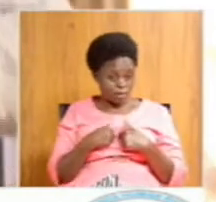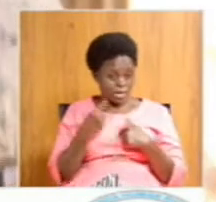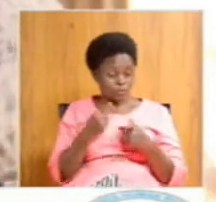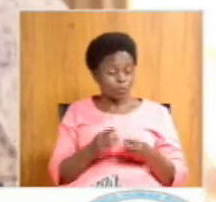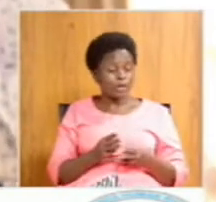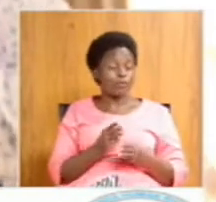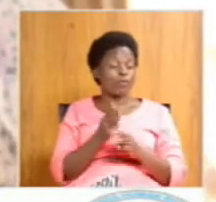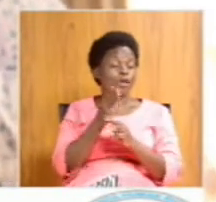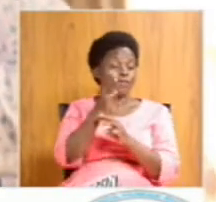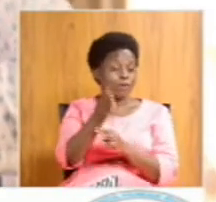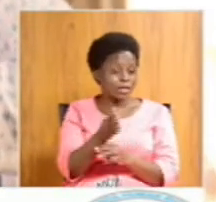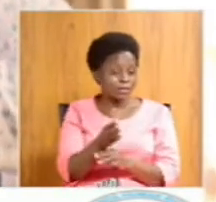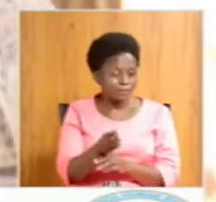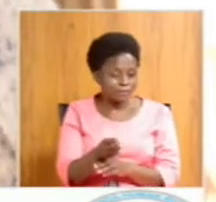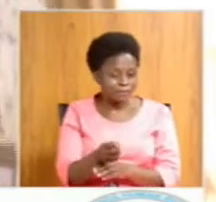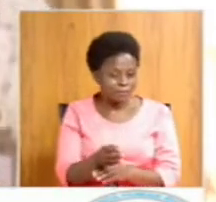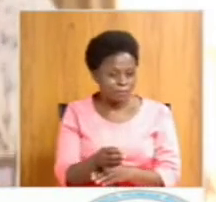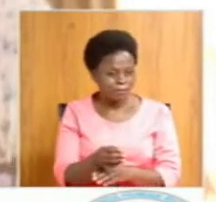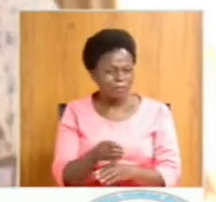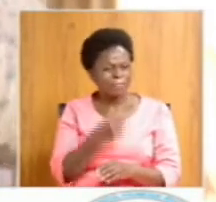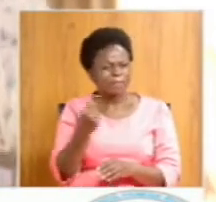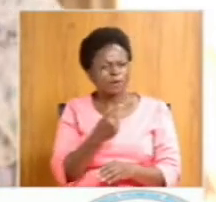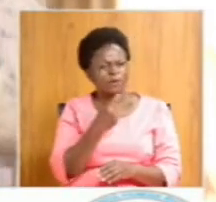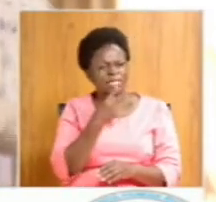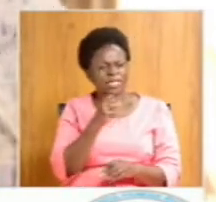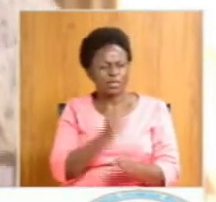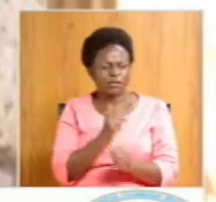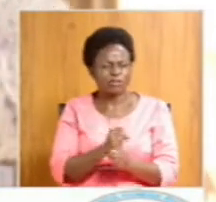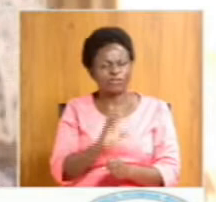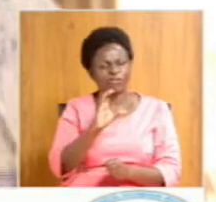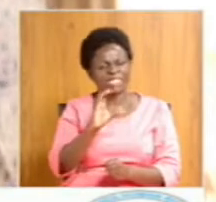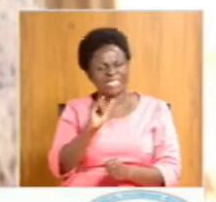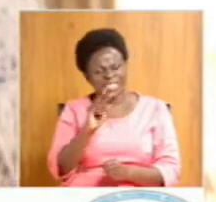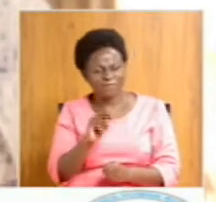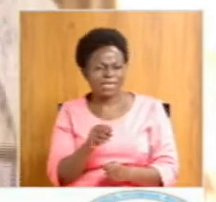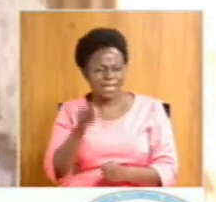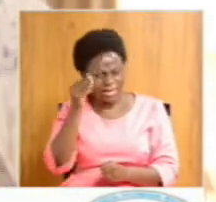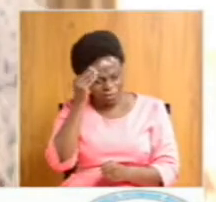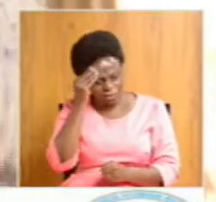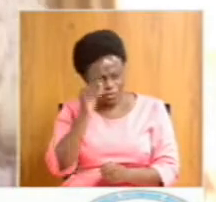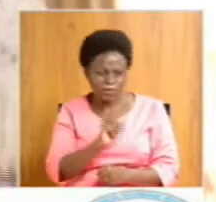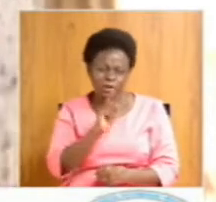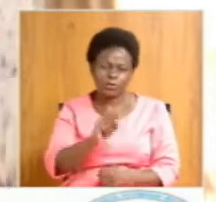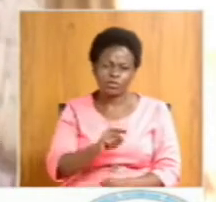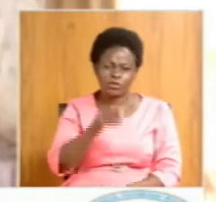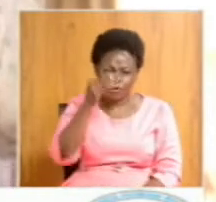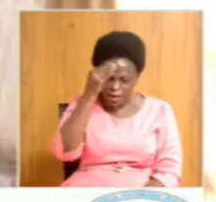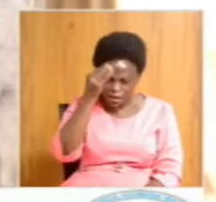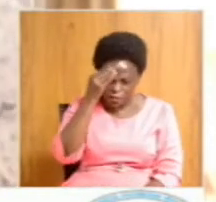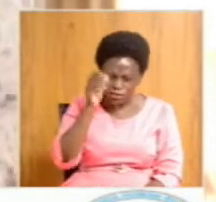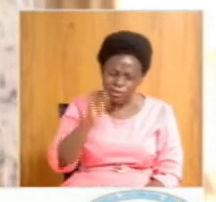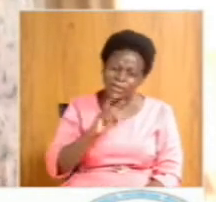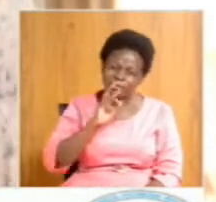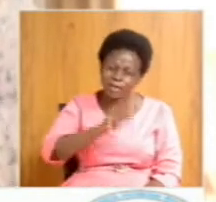of the way forwards, that apart from just saying we are going to do civic education, civic education, the question of education must